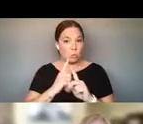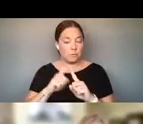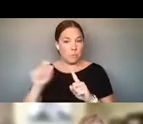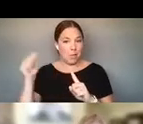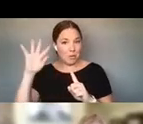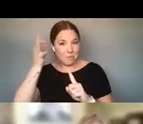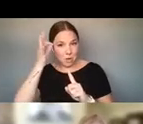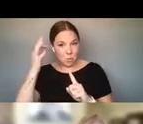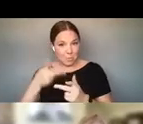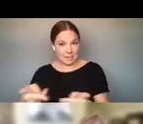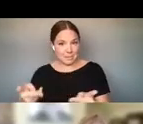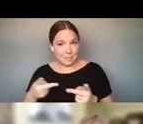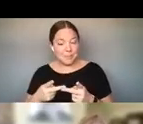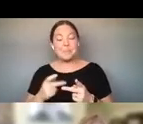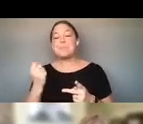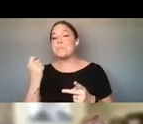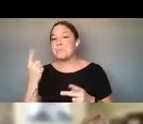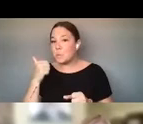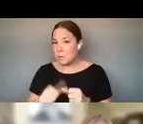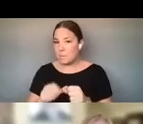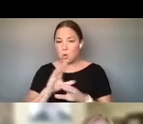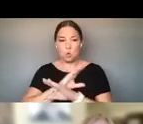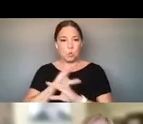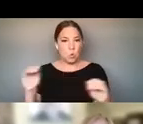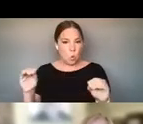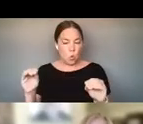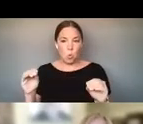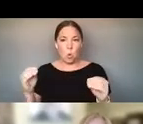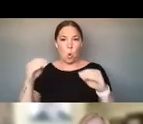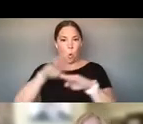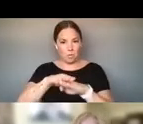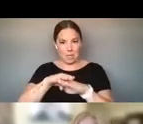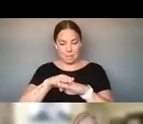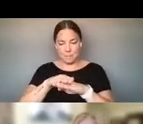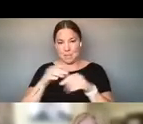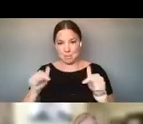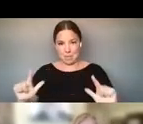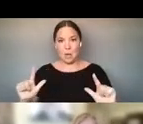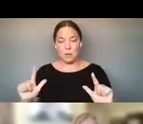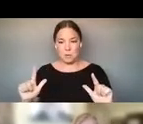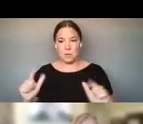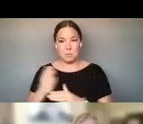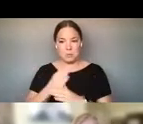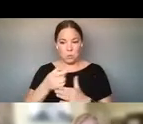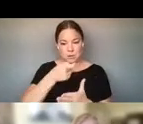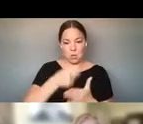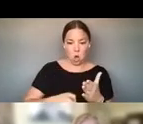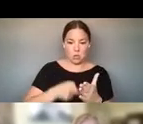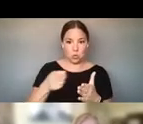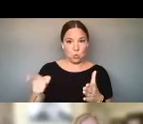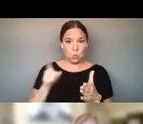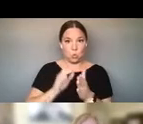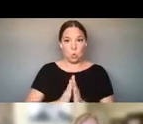You just need to make sure that there is absolutely no overlap between the costs you request